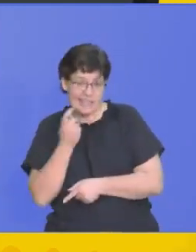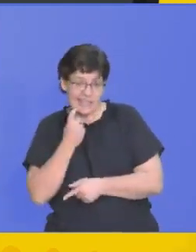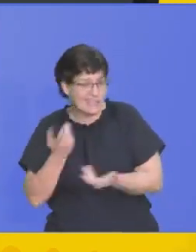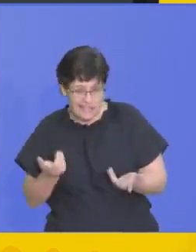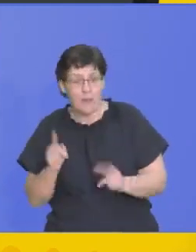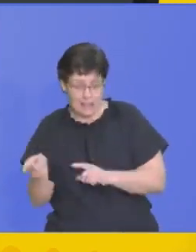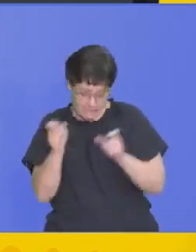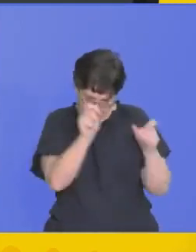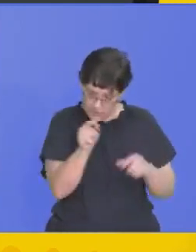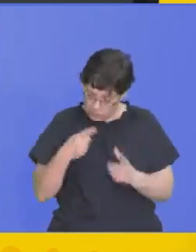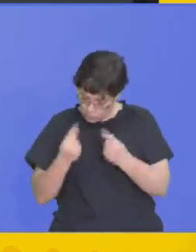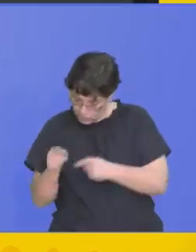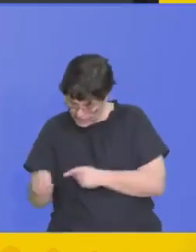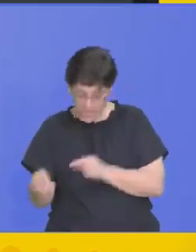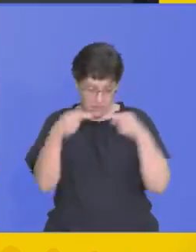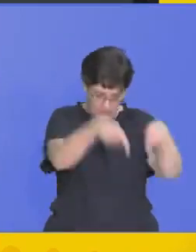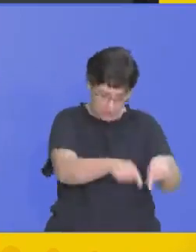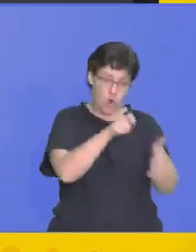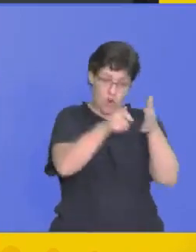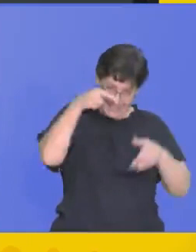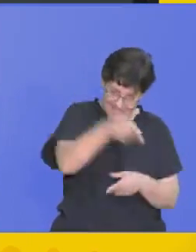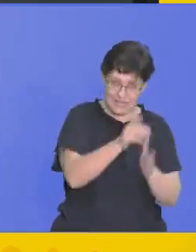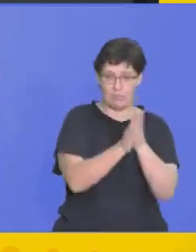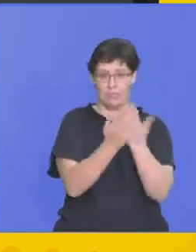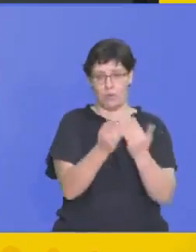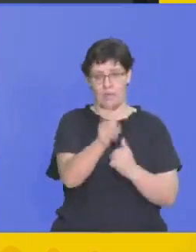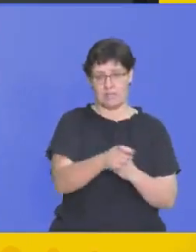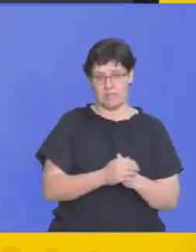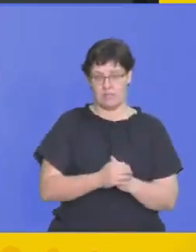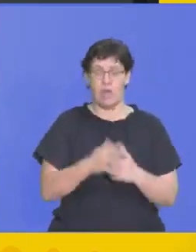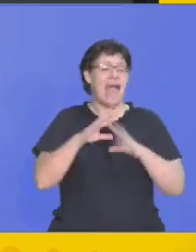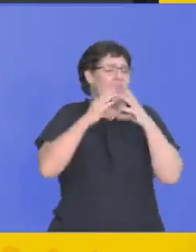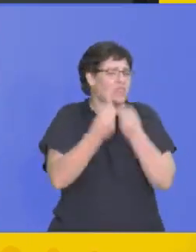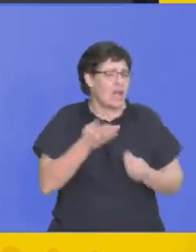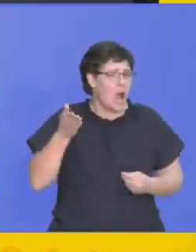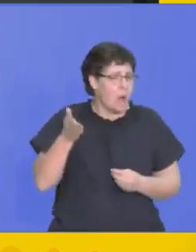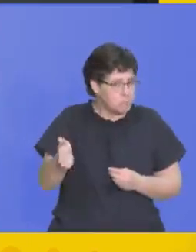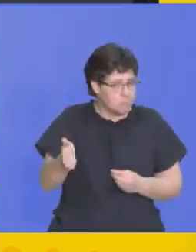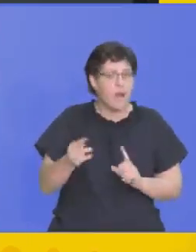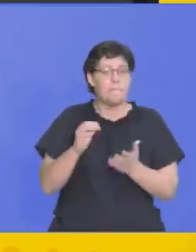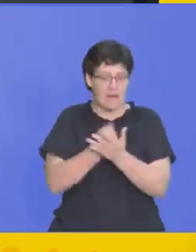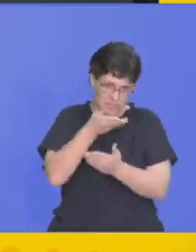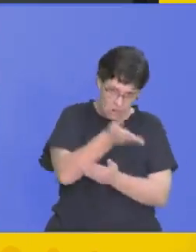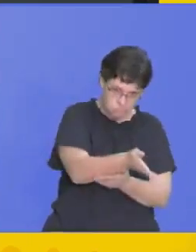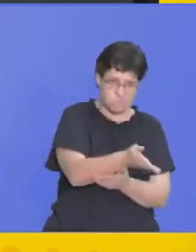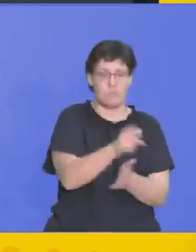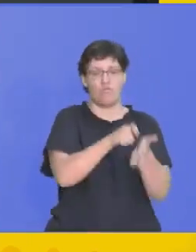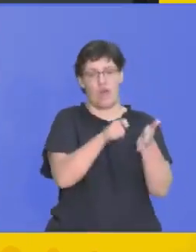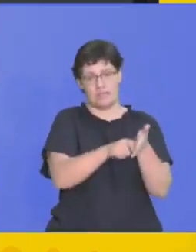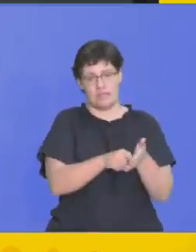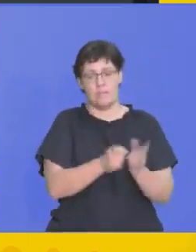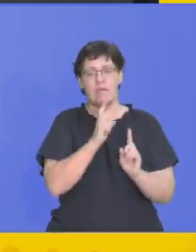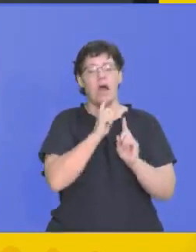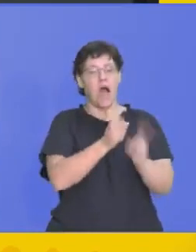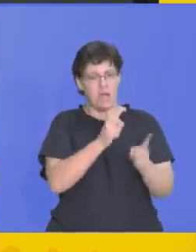the calculator, but I want you to do that 2 times 3, write it in your book. So everything that is on your calculator, you write